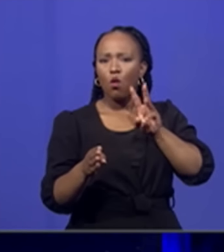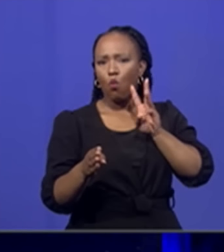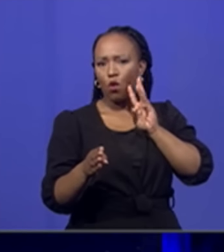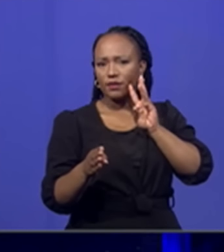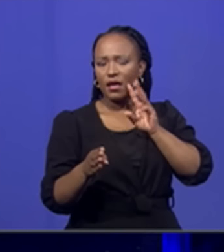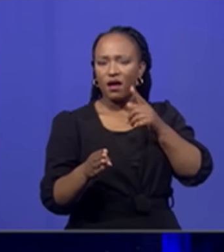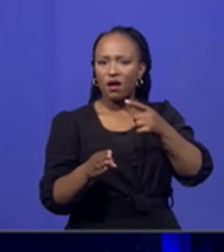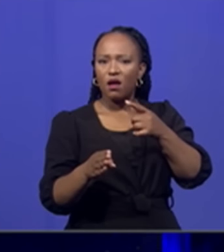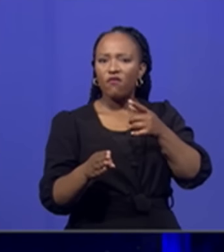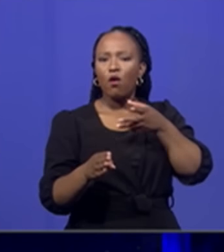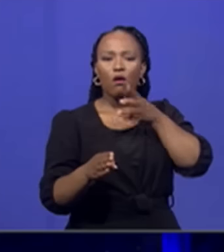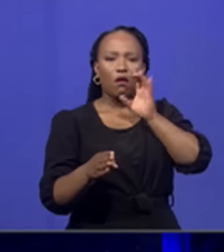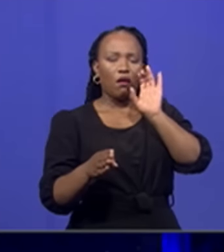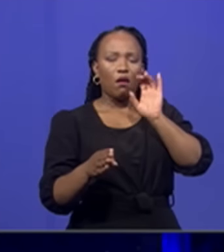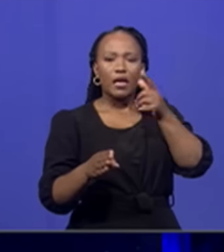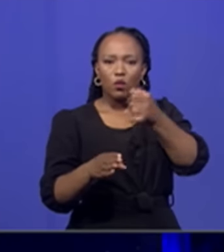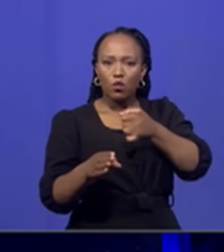a dukeileng ke asbestos.